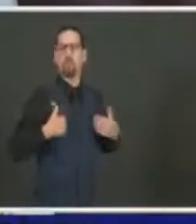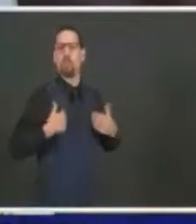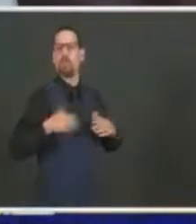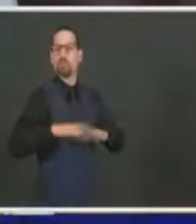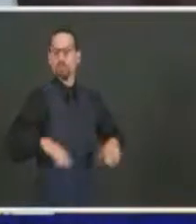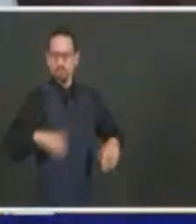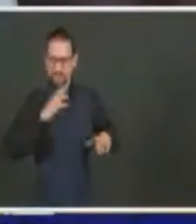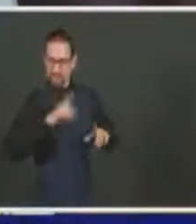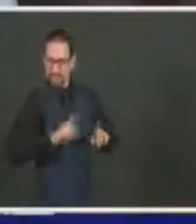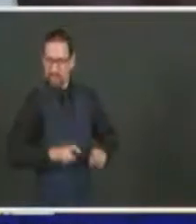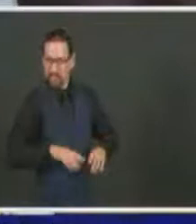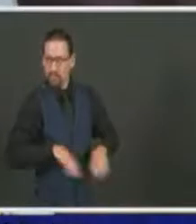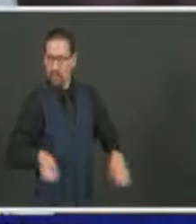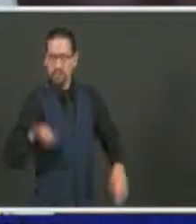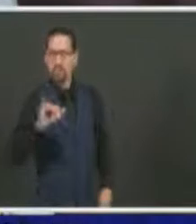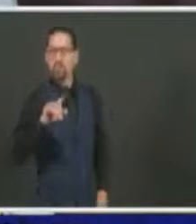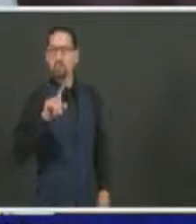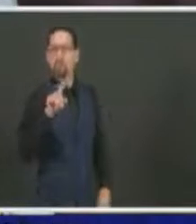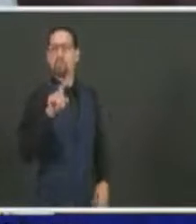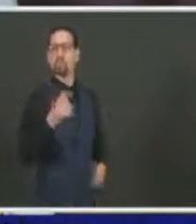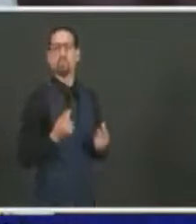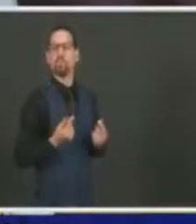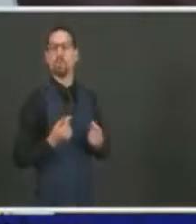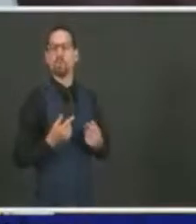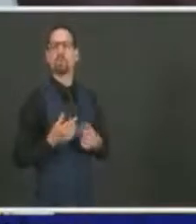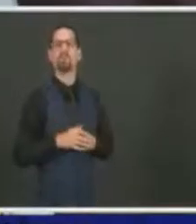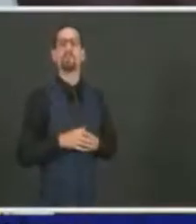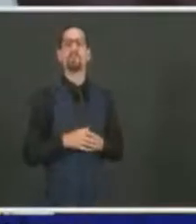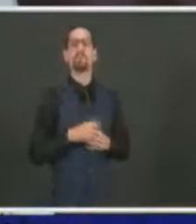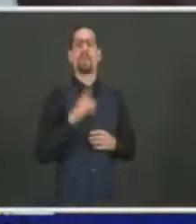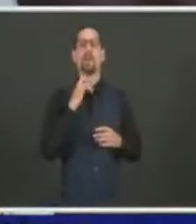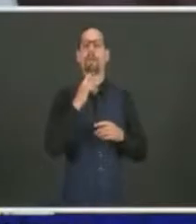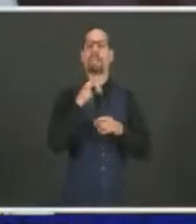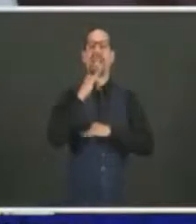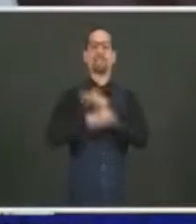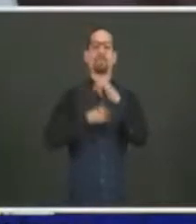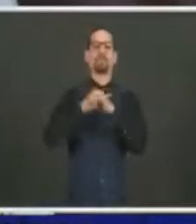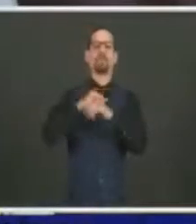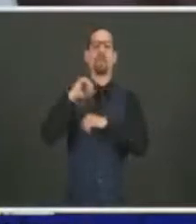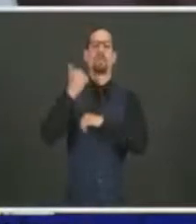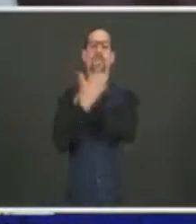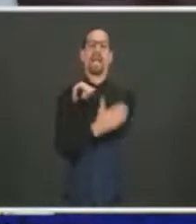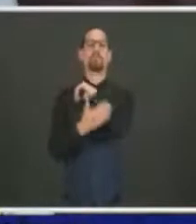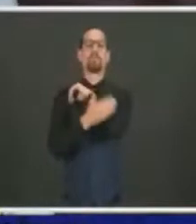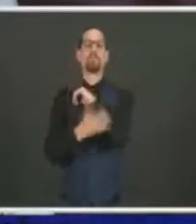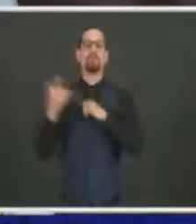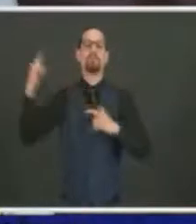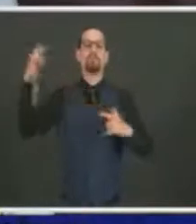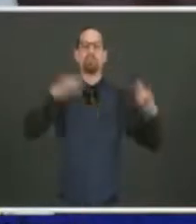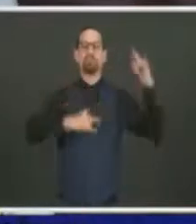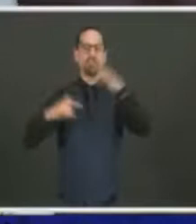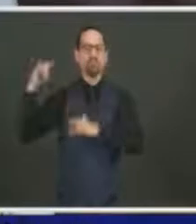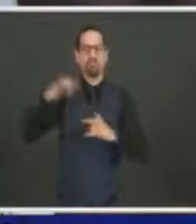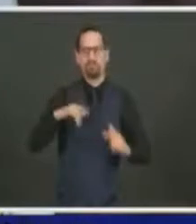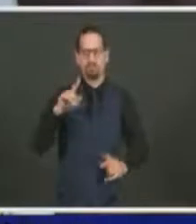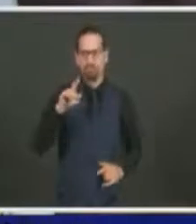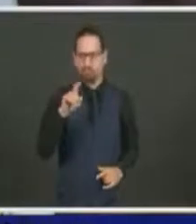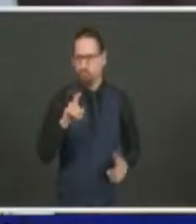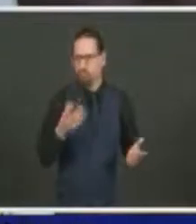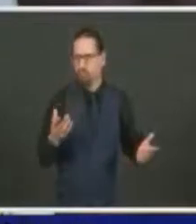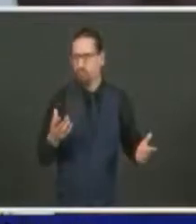one more thing, I've been asked also about international travel from places that are not seeing high cases. Would that be back on the table at some